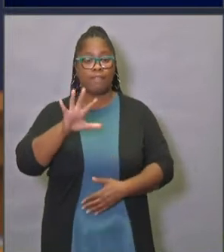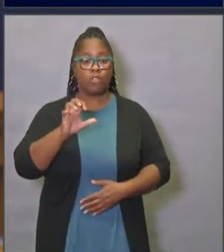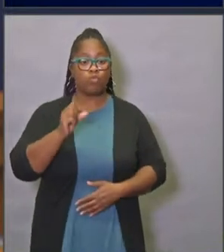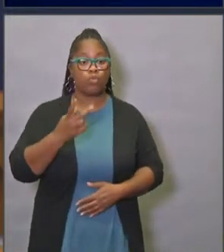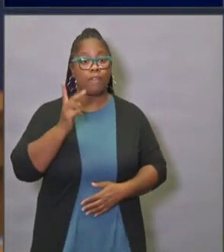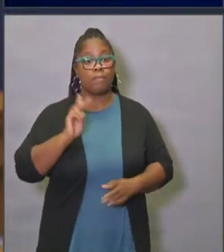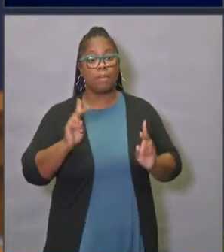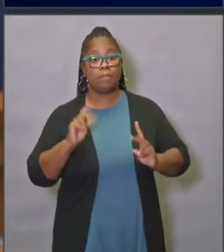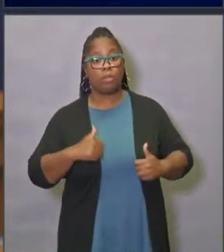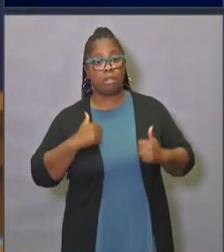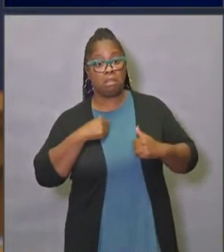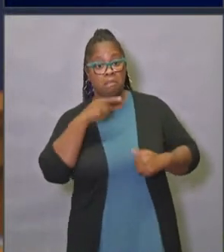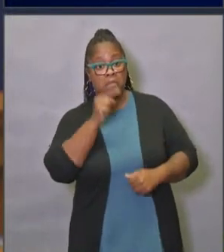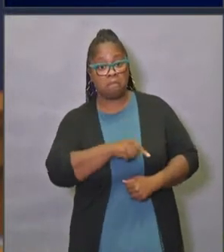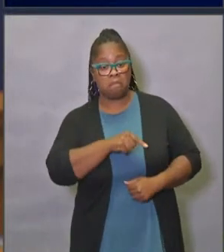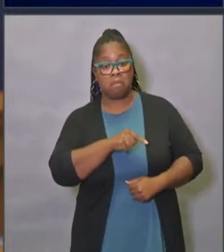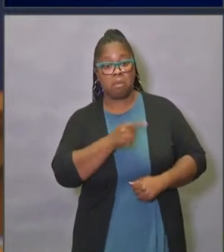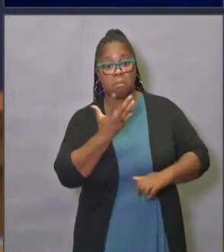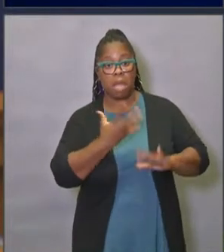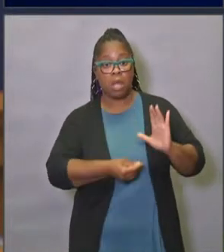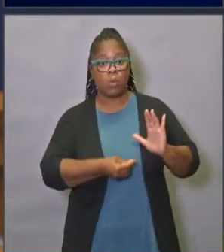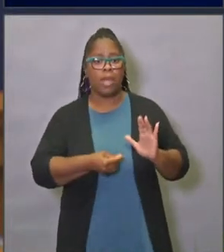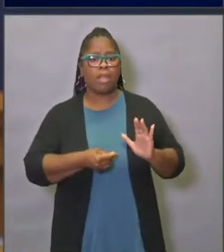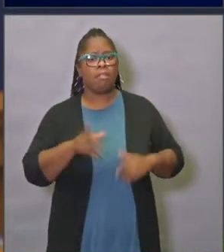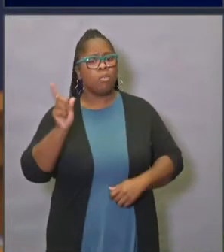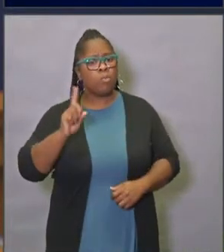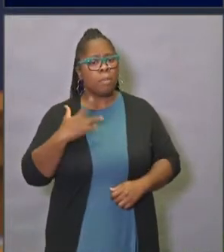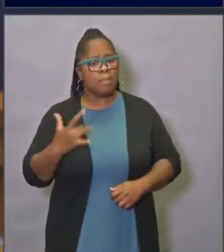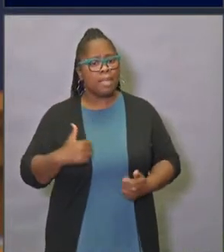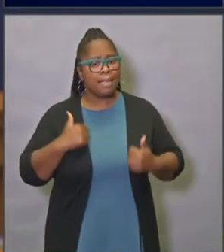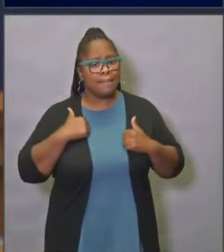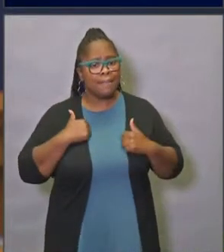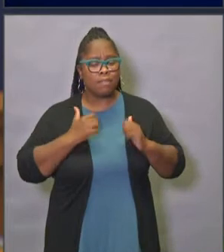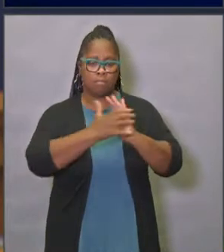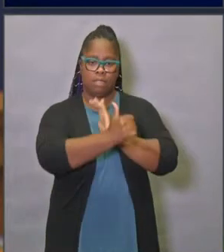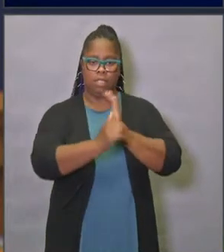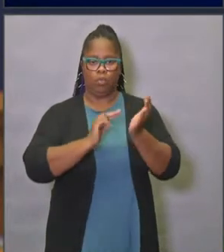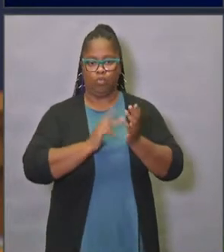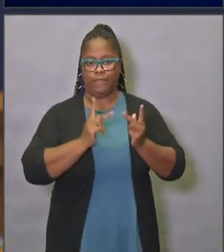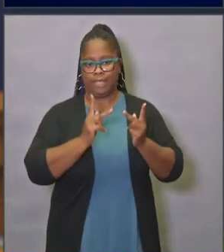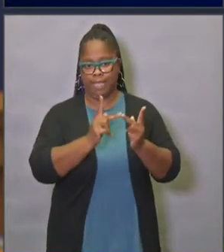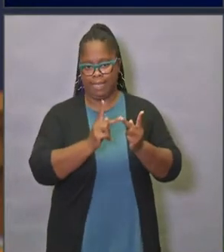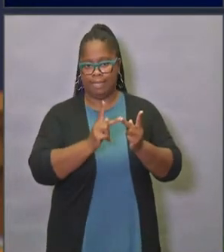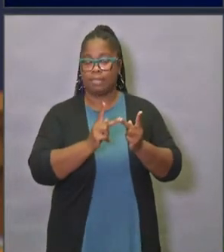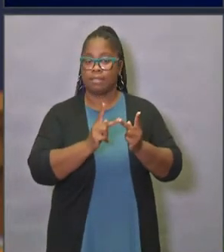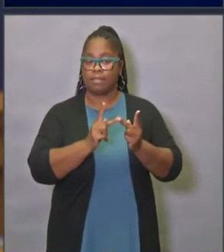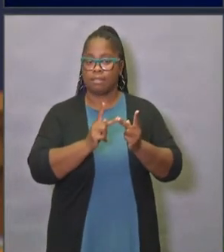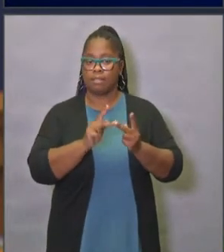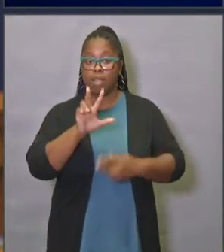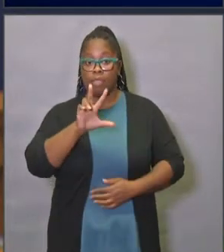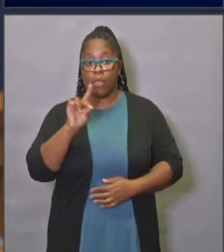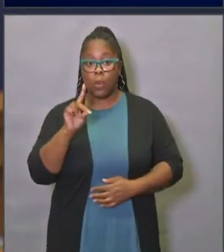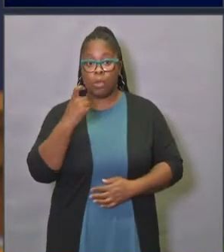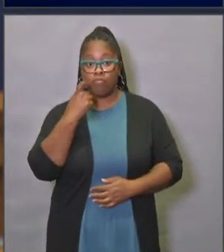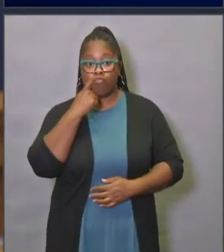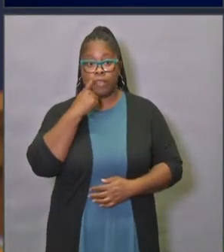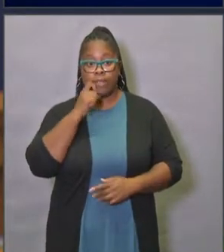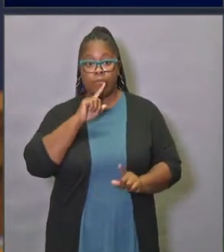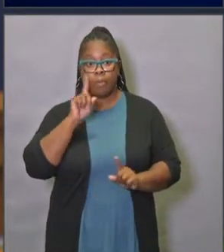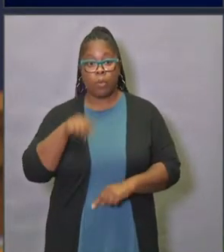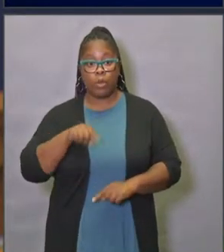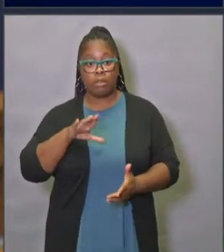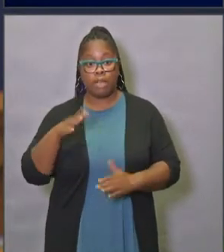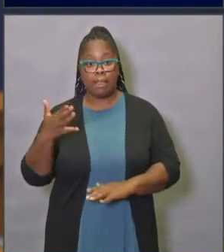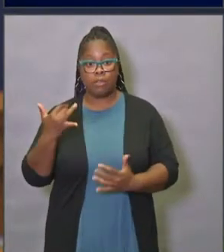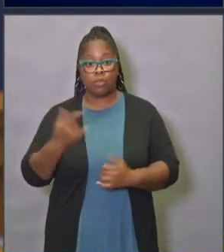2,512 of the residents who passed away did reside in skilled nursing facilities. Of the 31 newly reported deaths